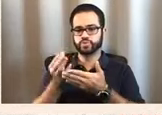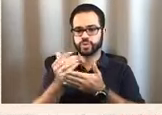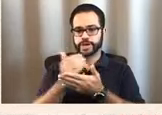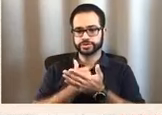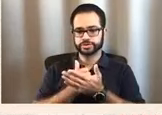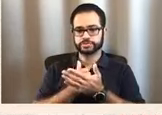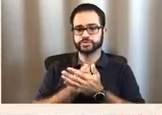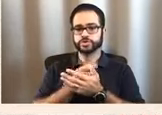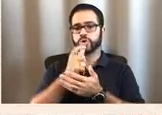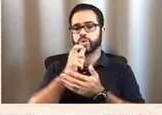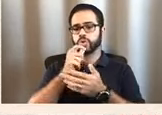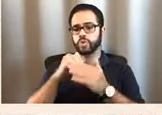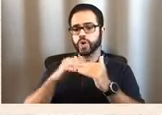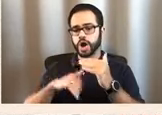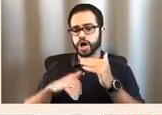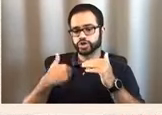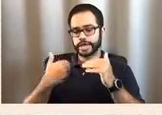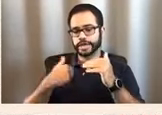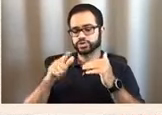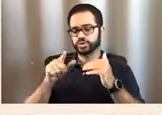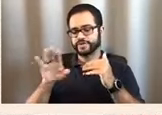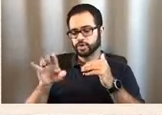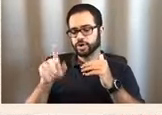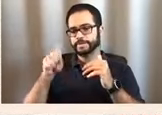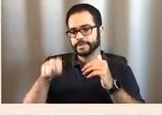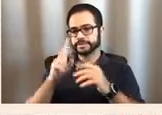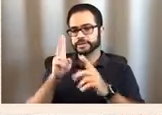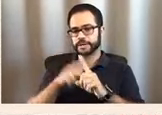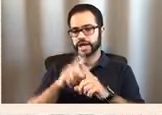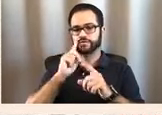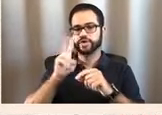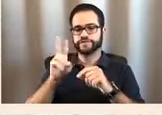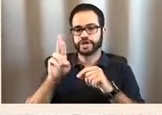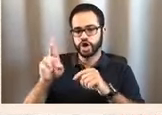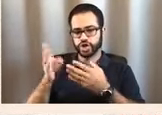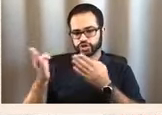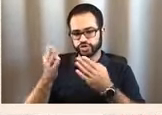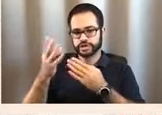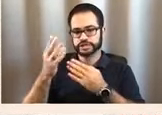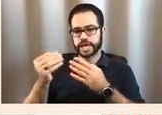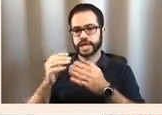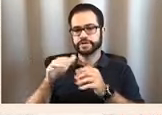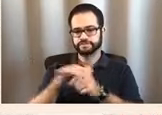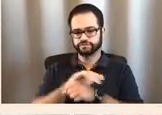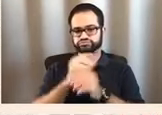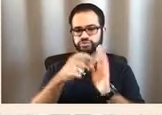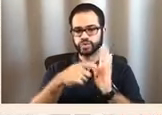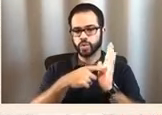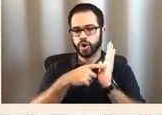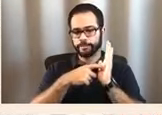24 must now apply for VR services and complete some requirements